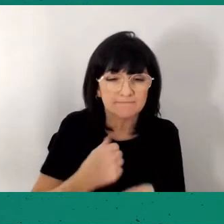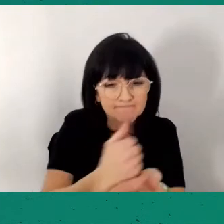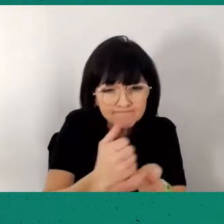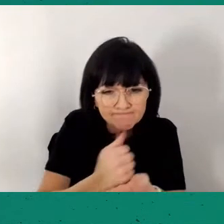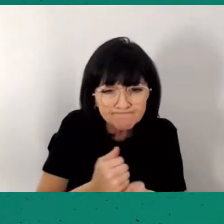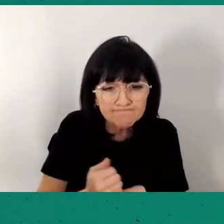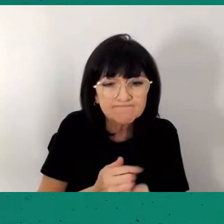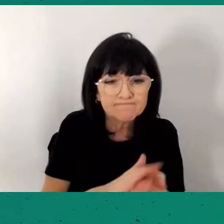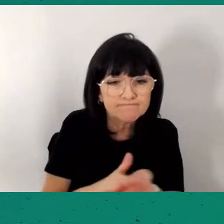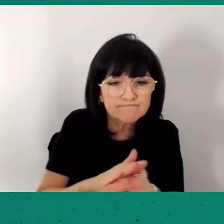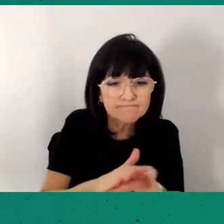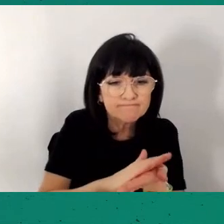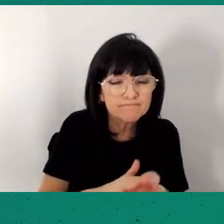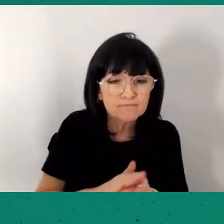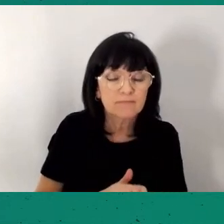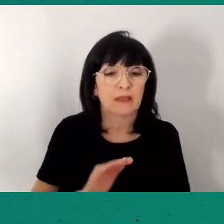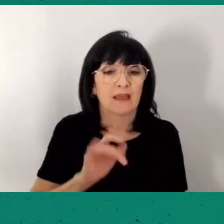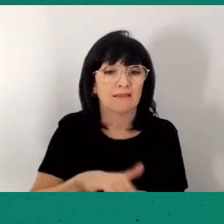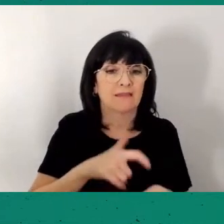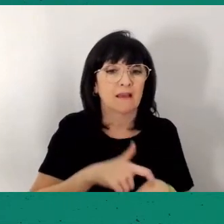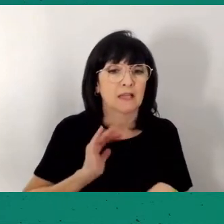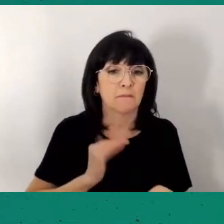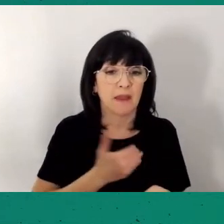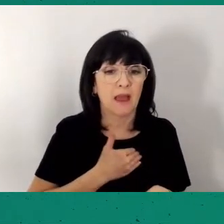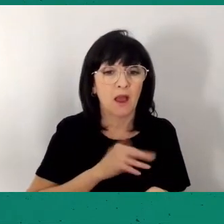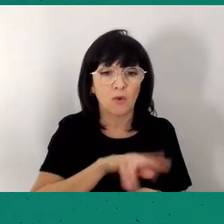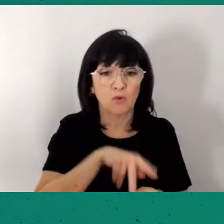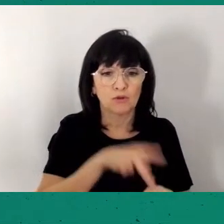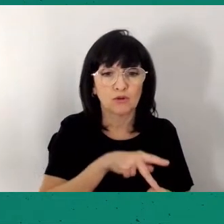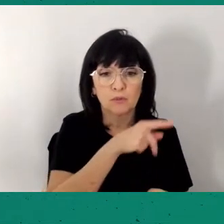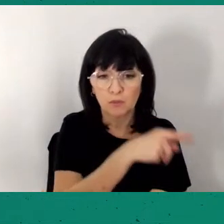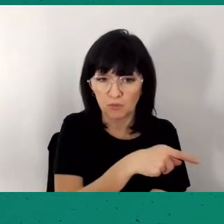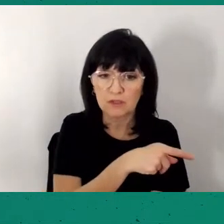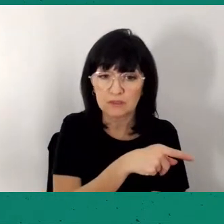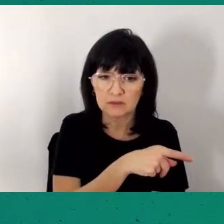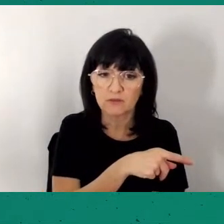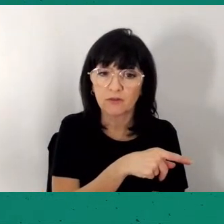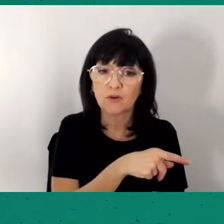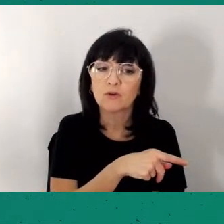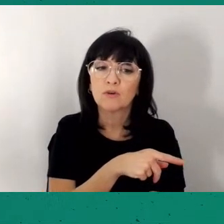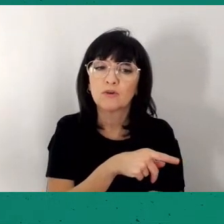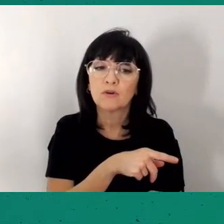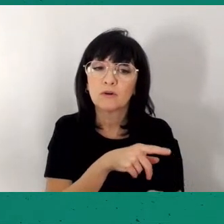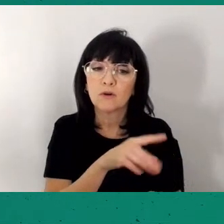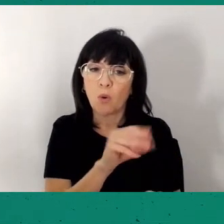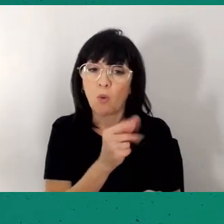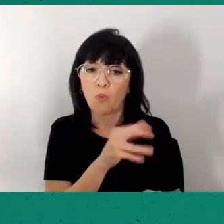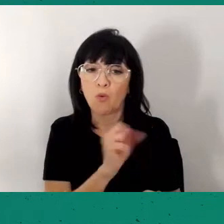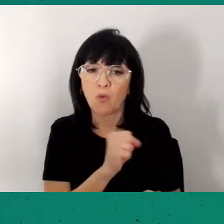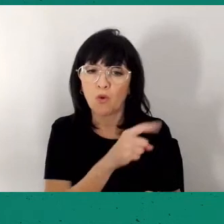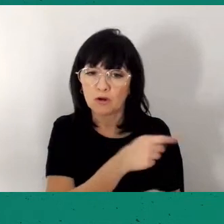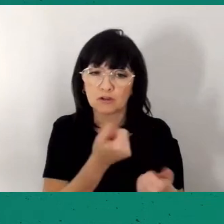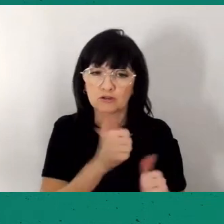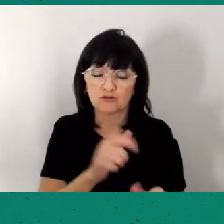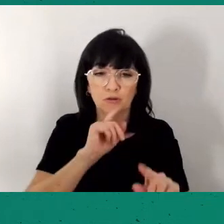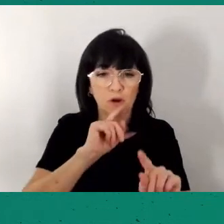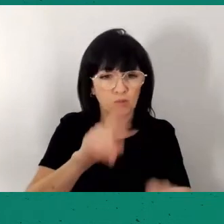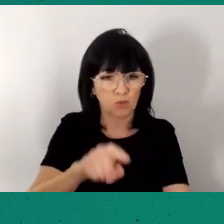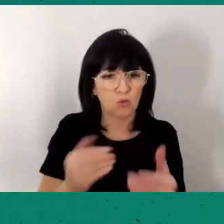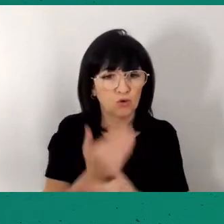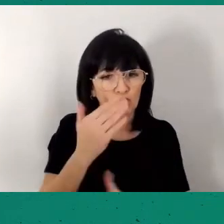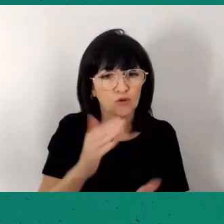principal, Mr. Waters, told us that he had ordered some new books for our school. And when the books did not arrive, he called